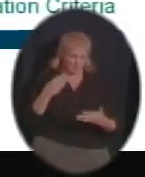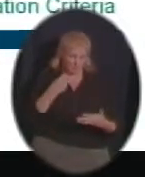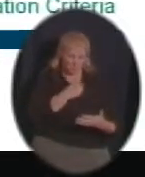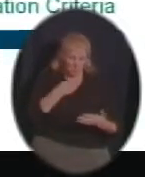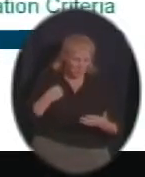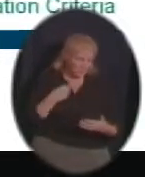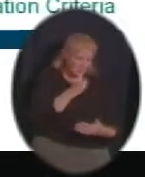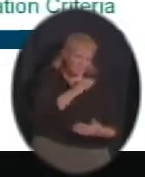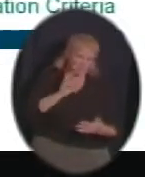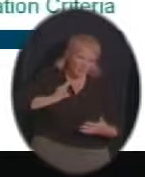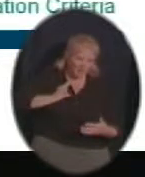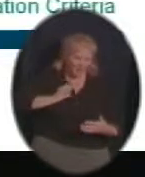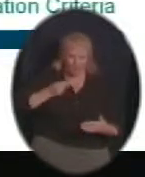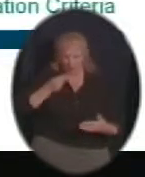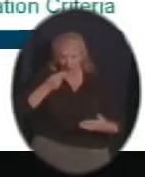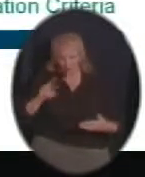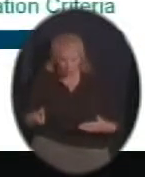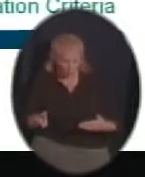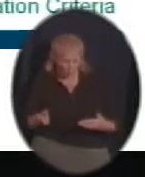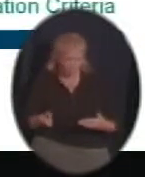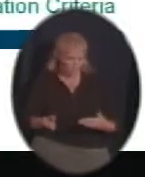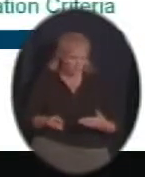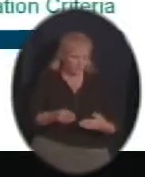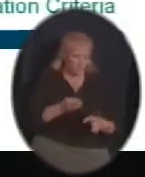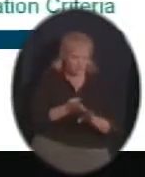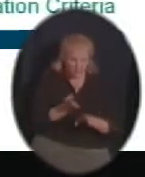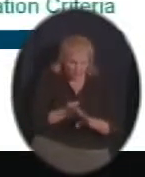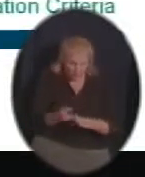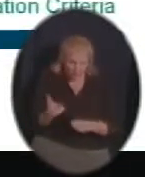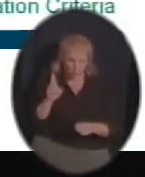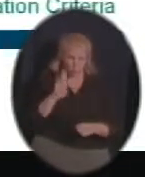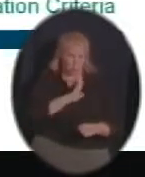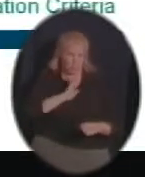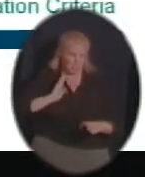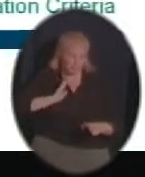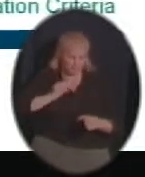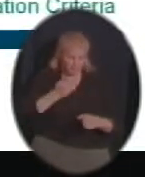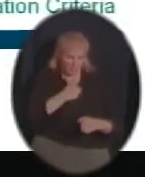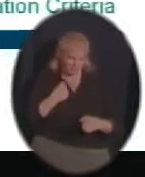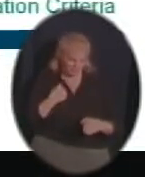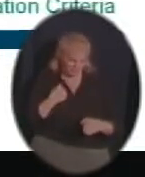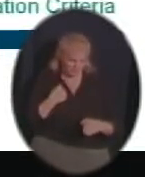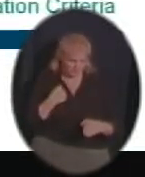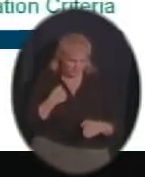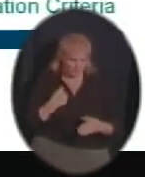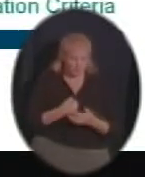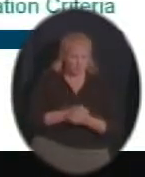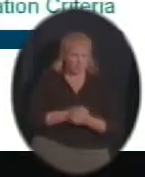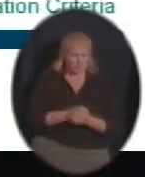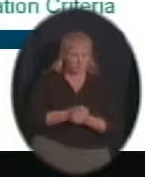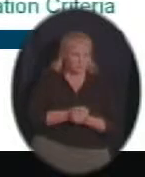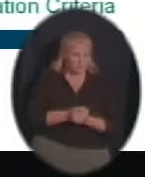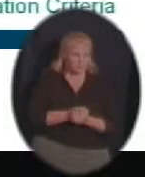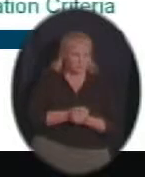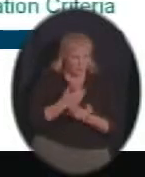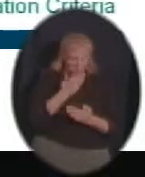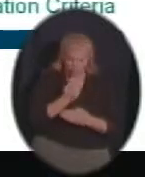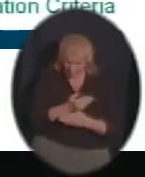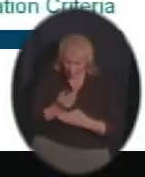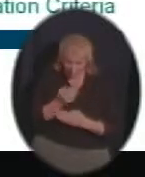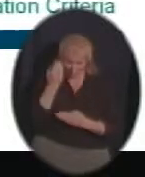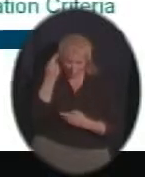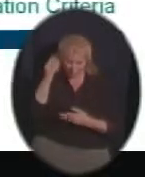members in HR and the business department, 2 board members. I want to thank Ms. Ashley and Mr. Churchman for participating in that